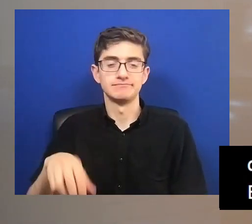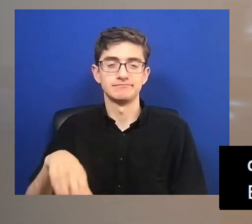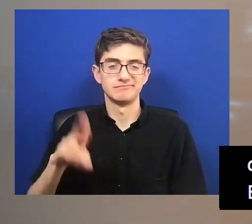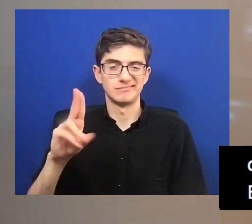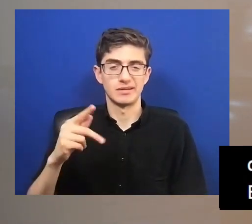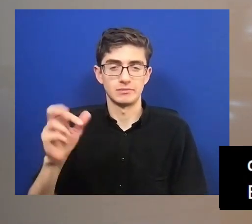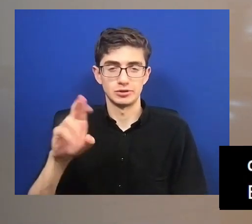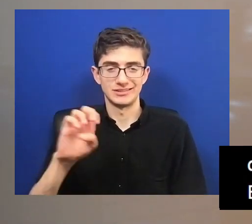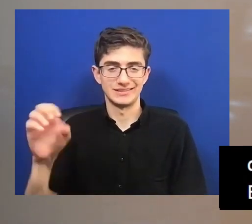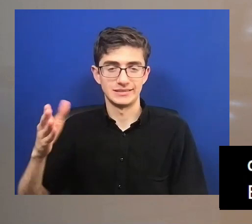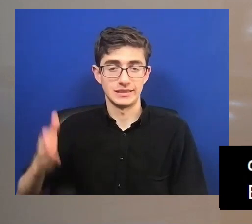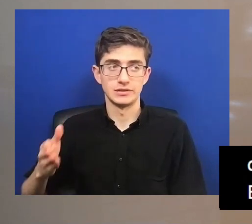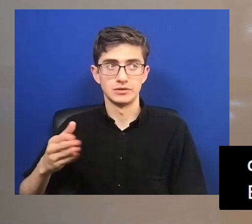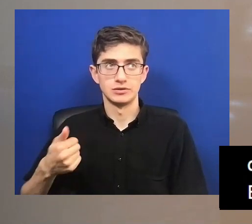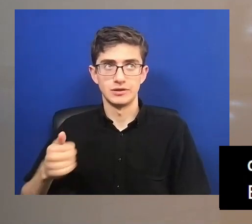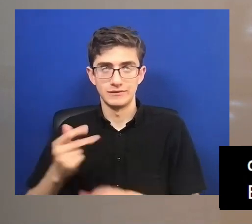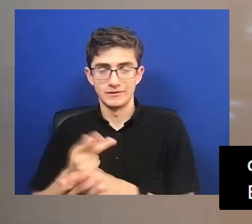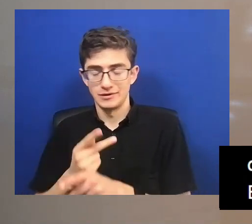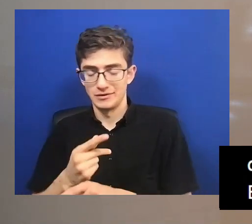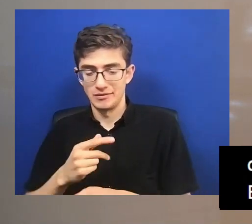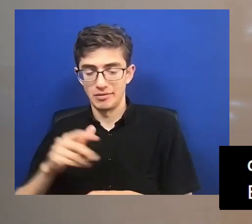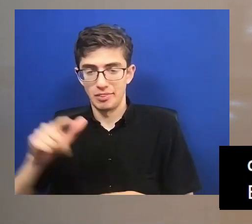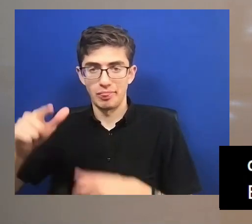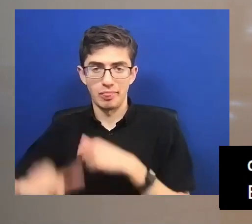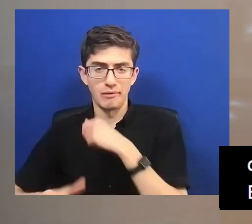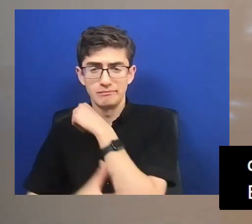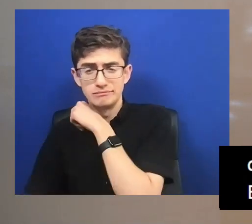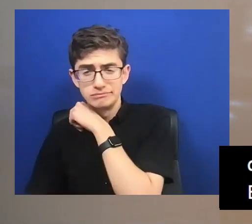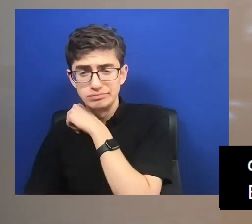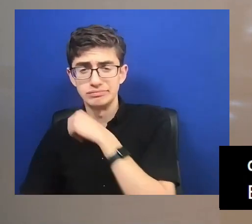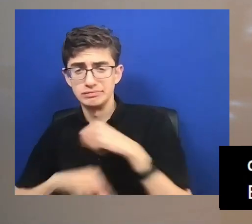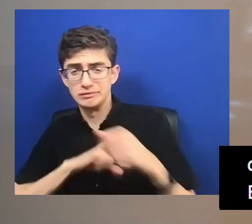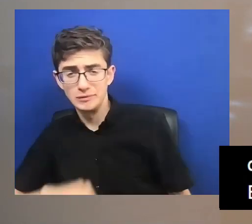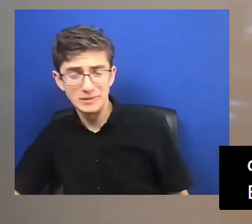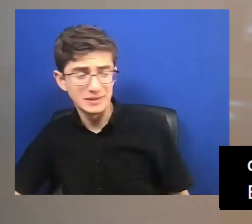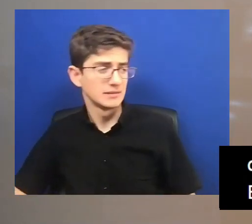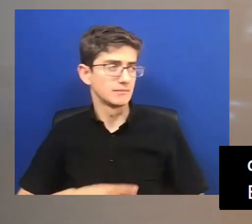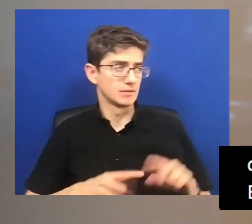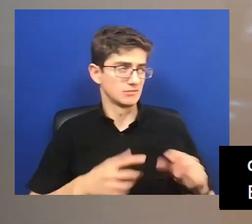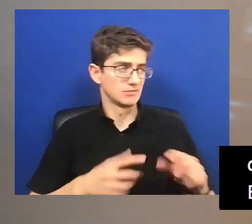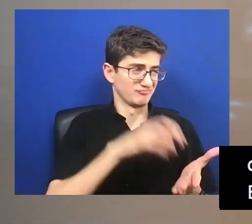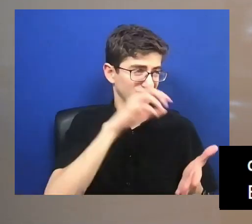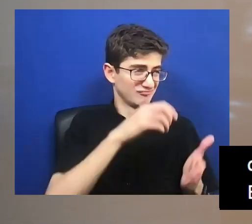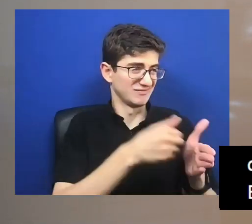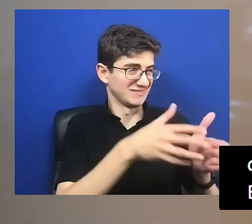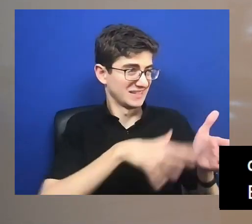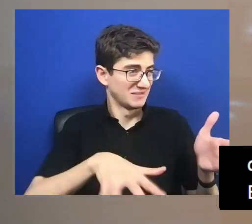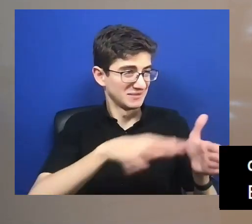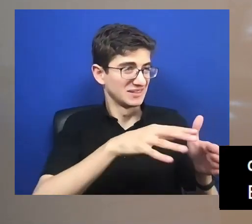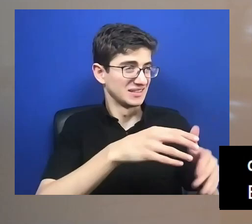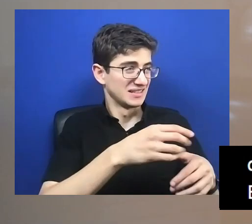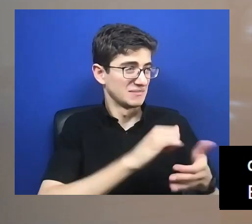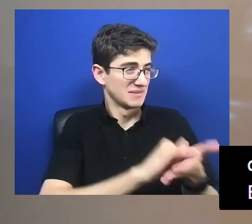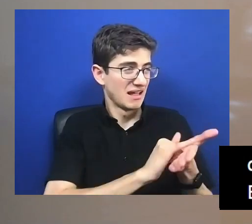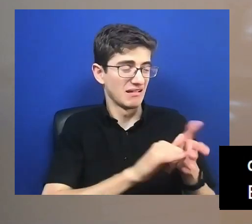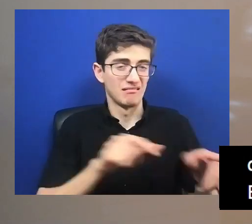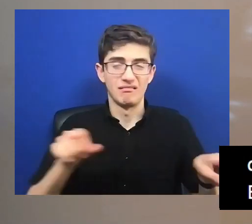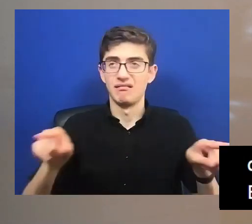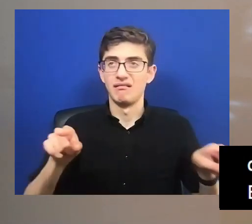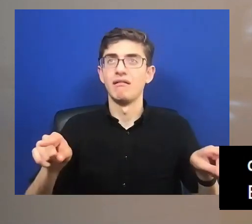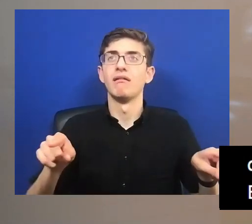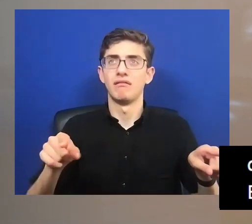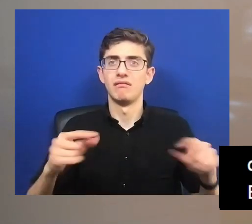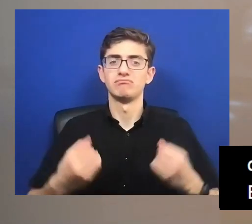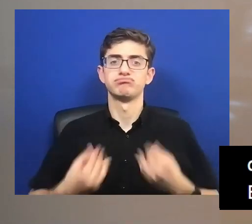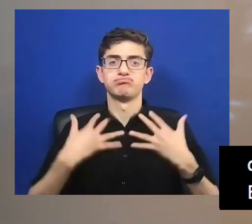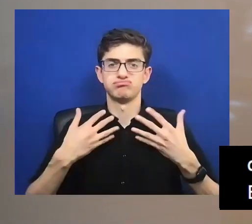neighborhood in Queens and an upper class neighborhood in Manhattan led her to fight for social justice and put her on a path to